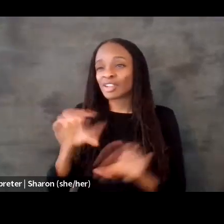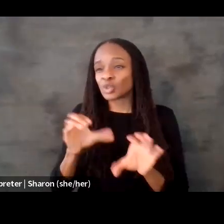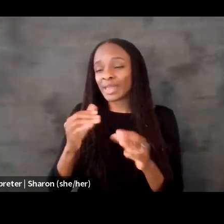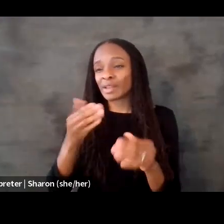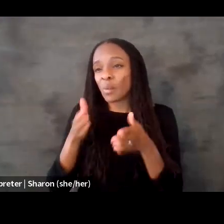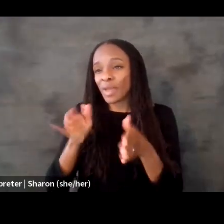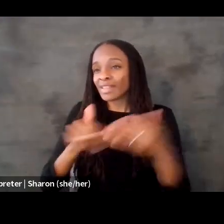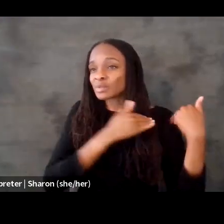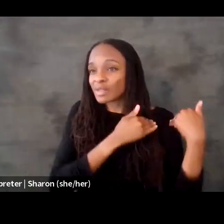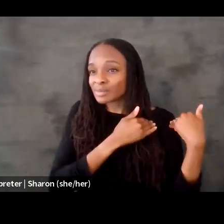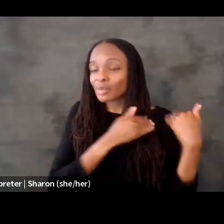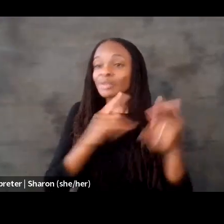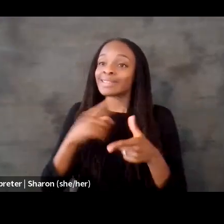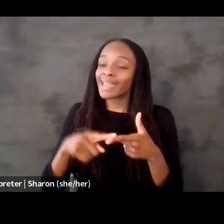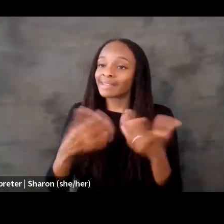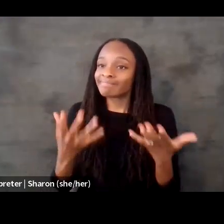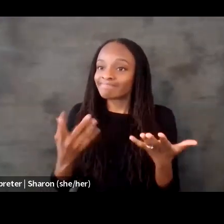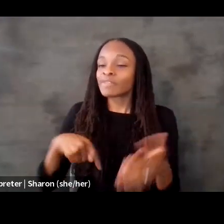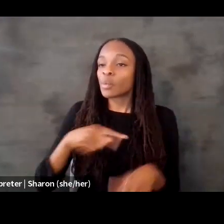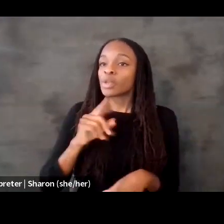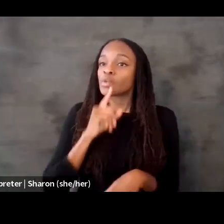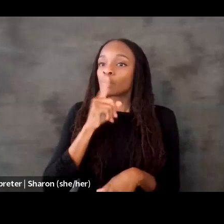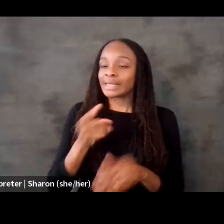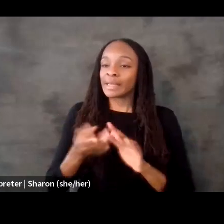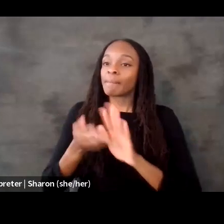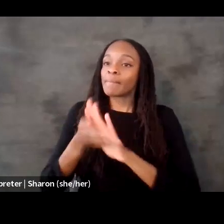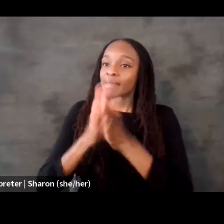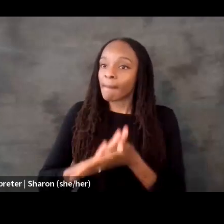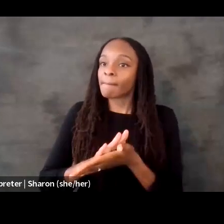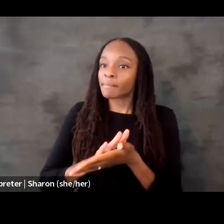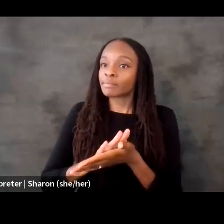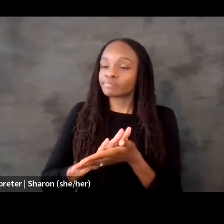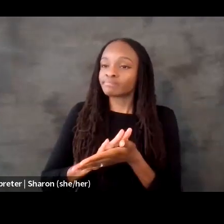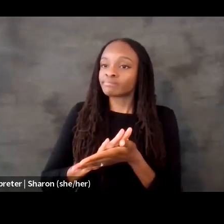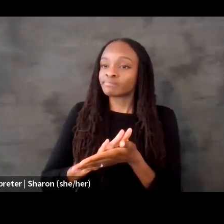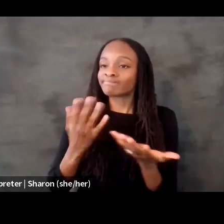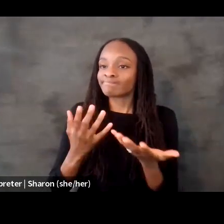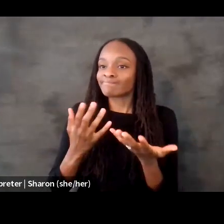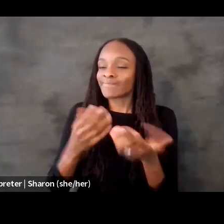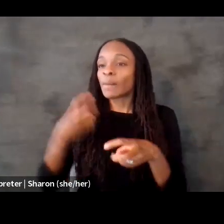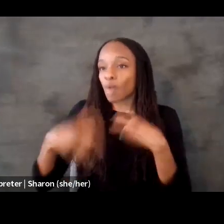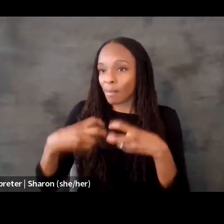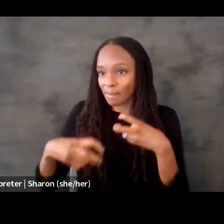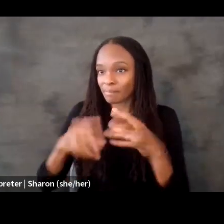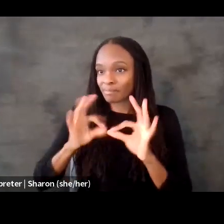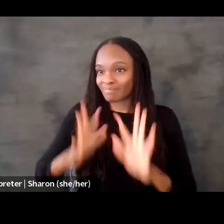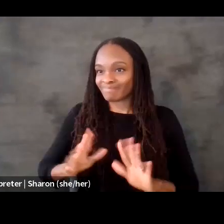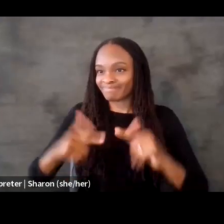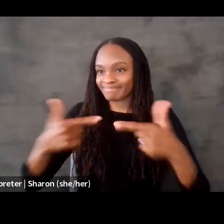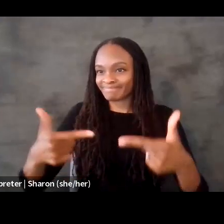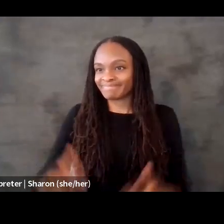responsible way, then we really become, it really becomes problematic, because then you